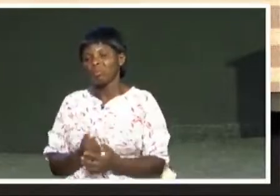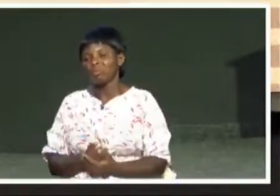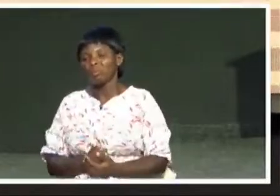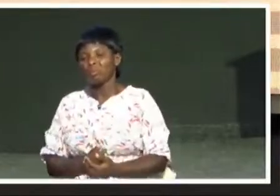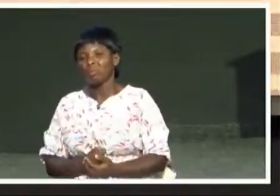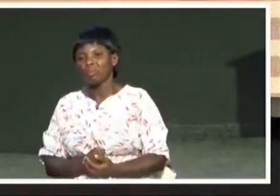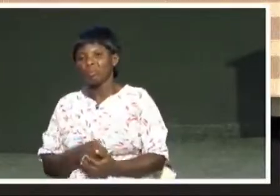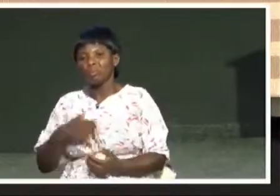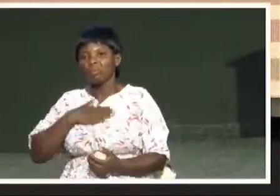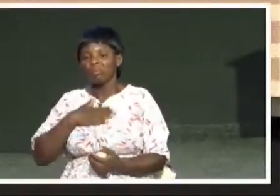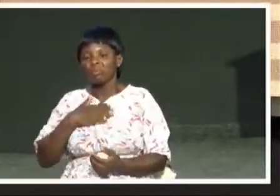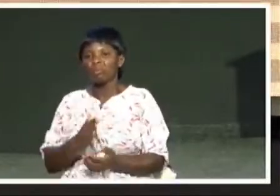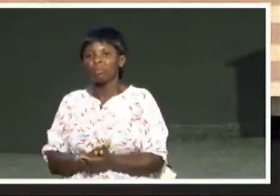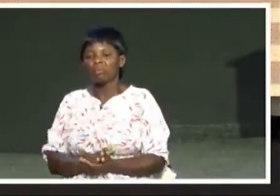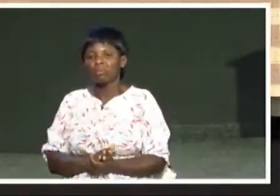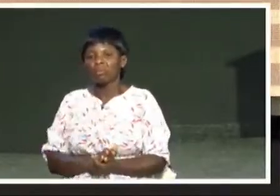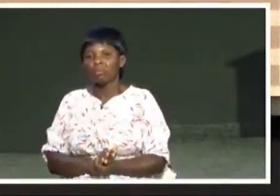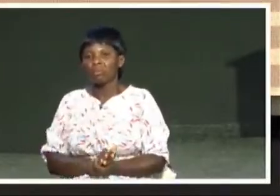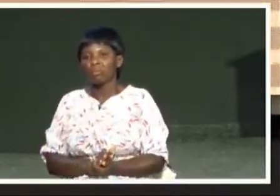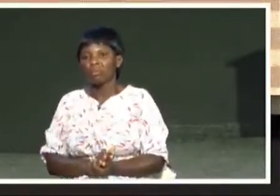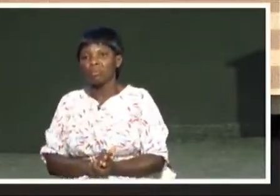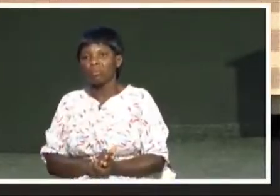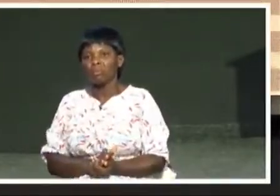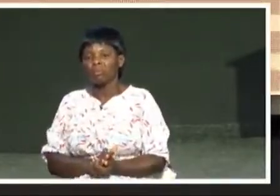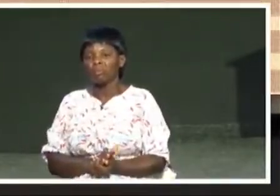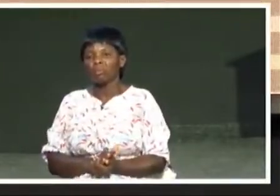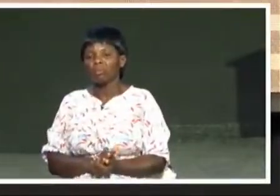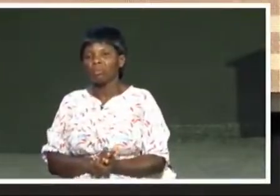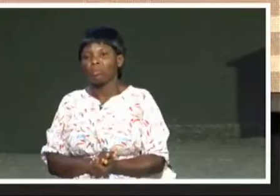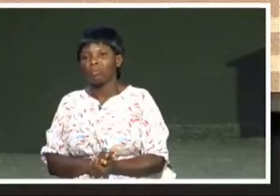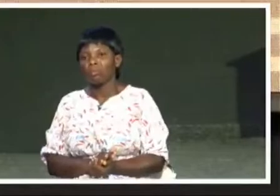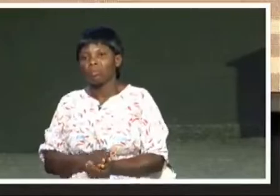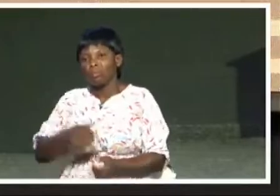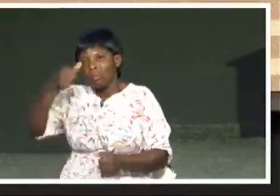on the flight, Las Vegas. Corporate lawyer,